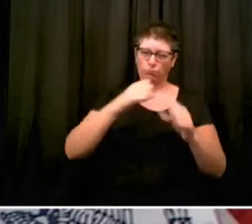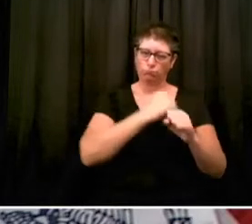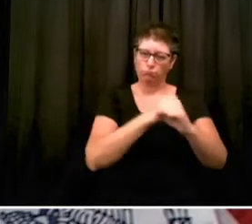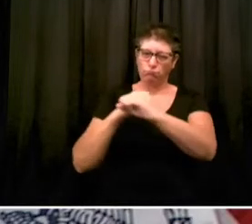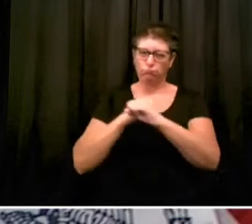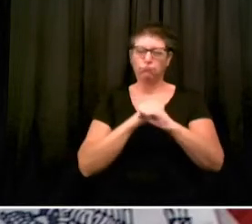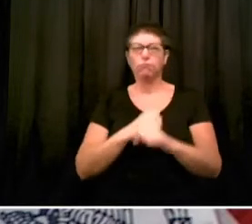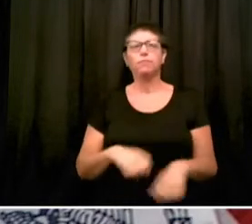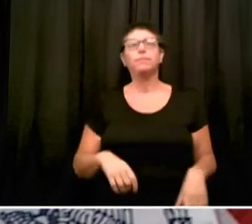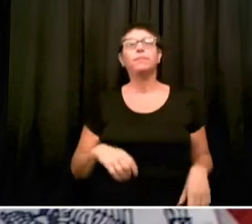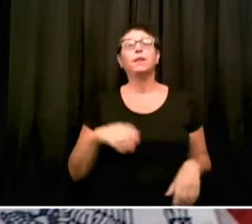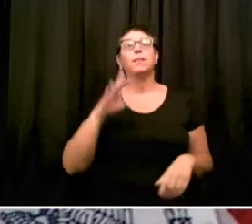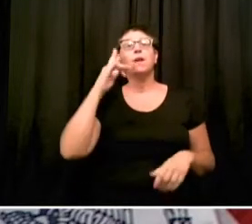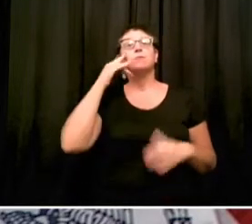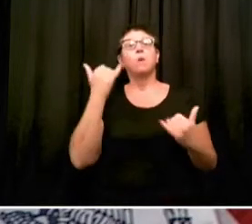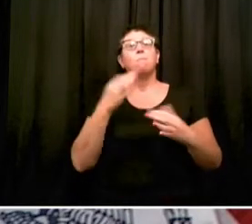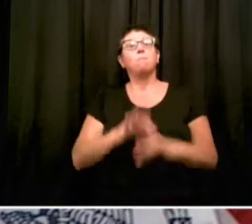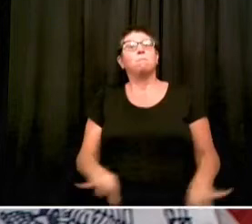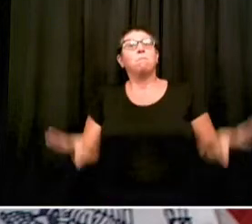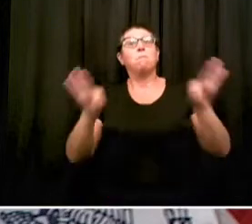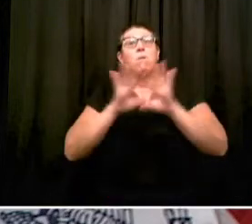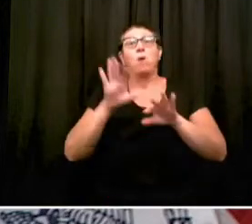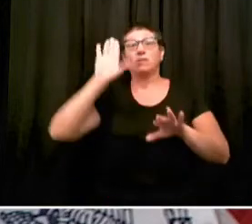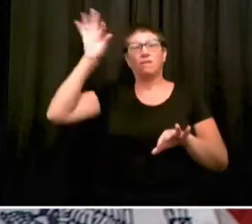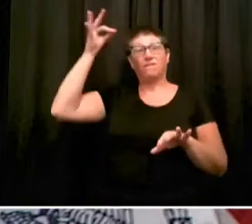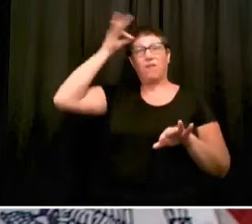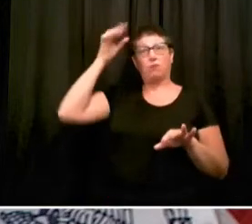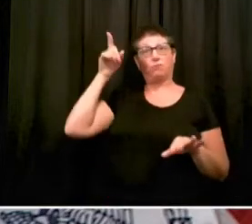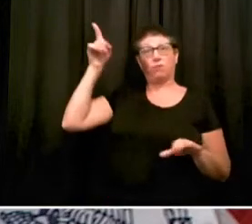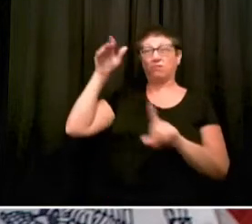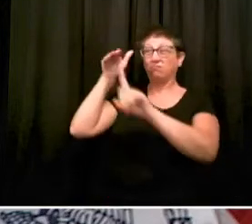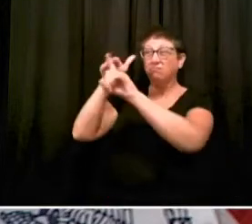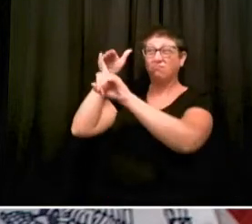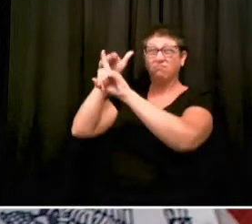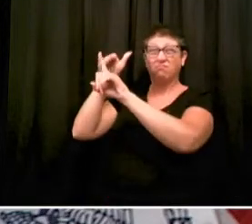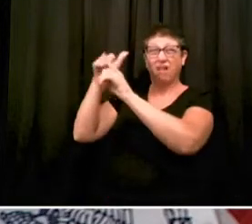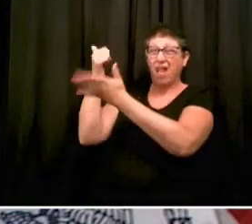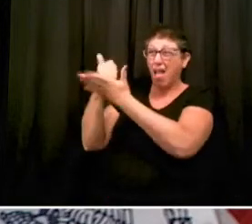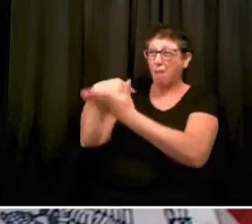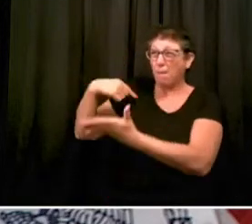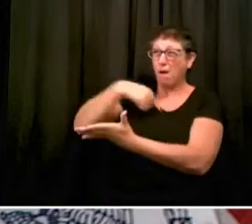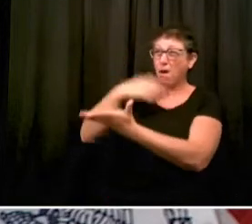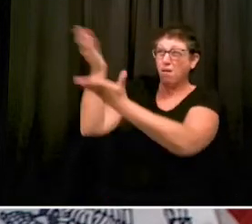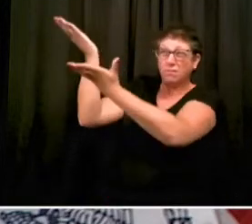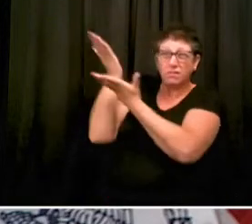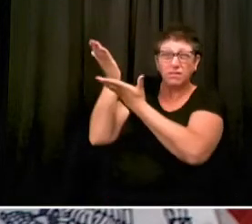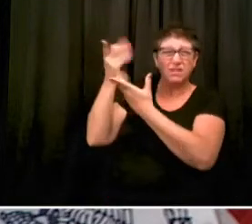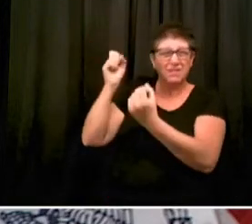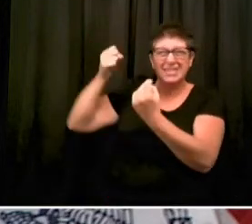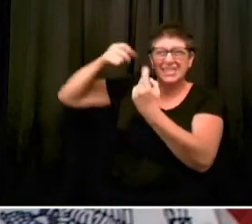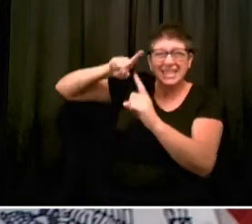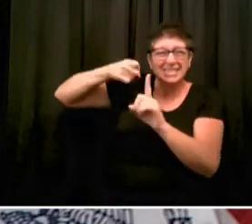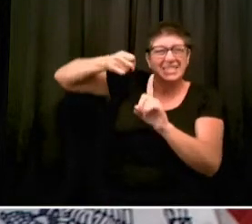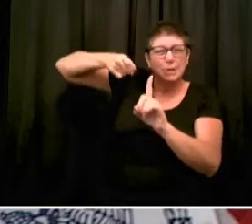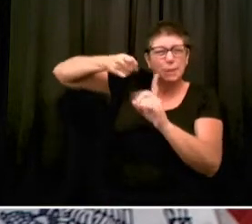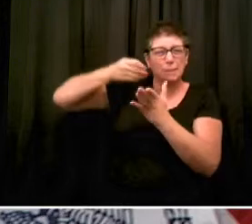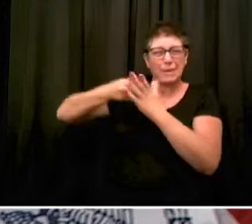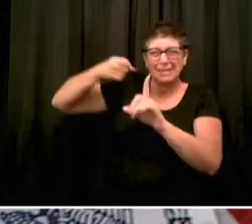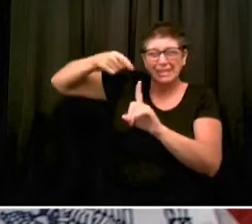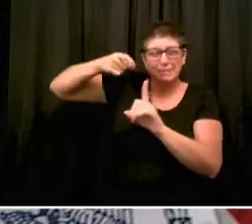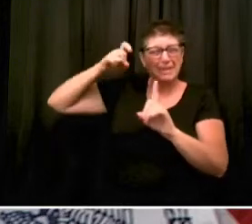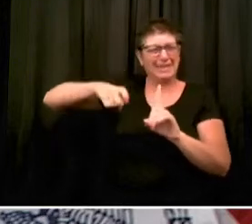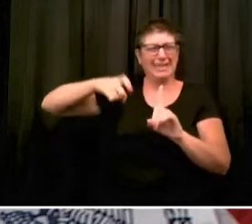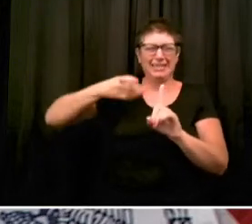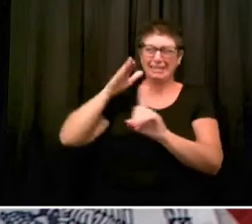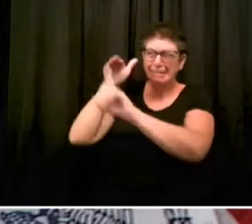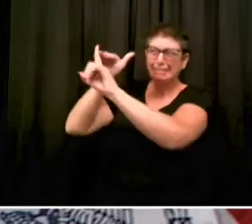that. And that's put us in a really tough situation where we had to, in our most recent budget, prepare for something